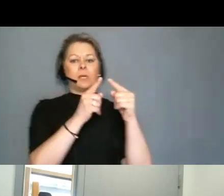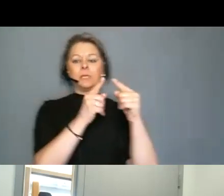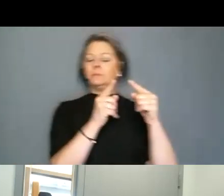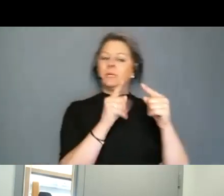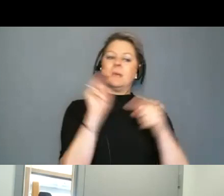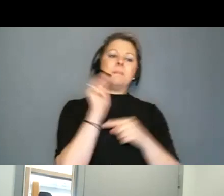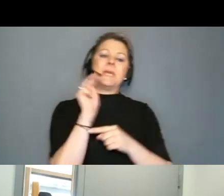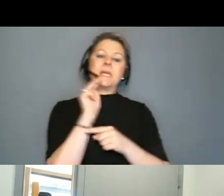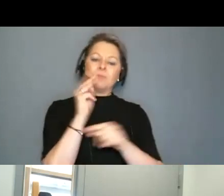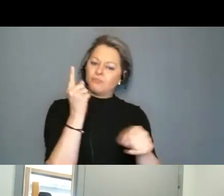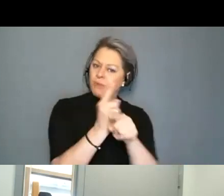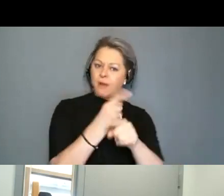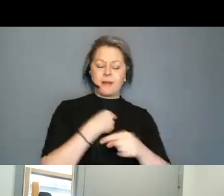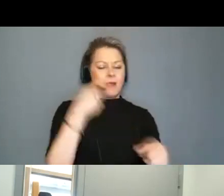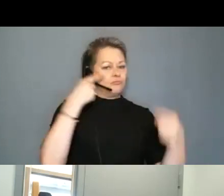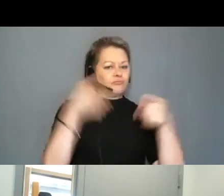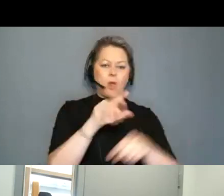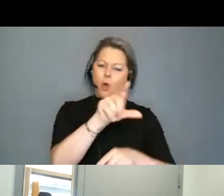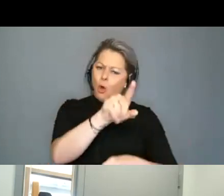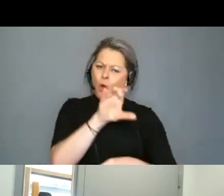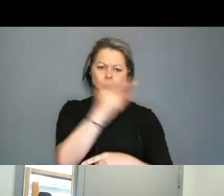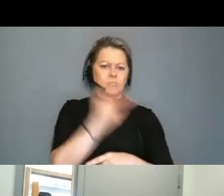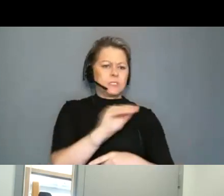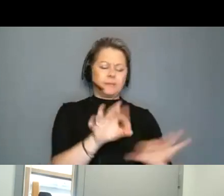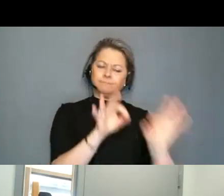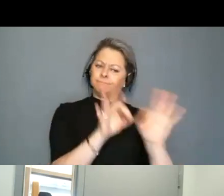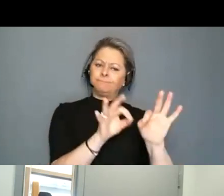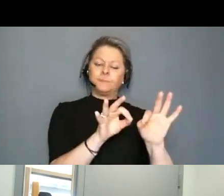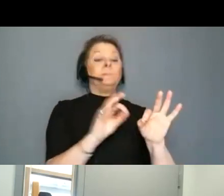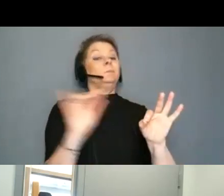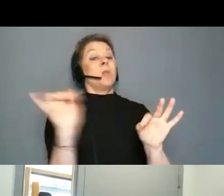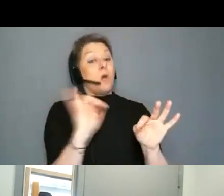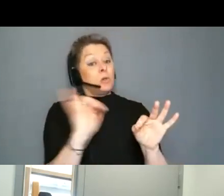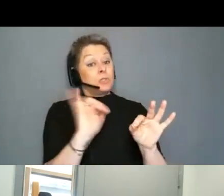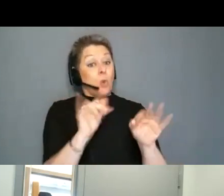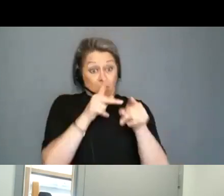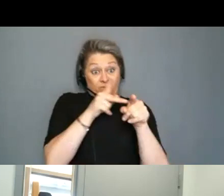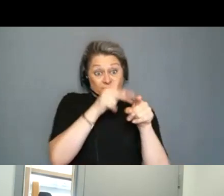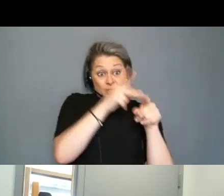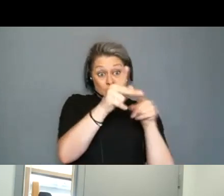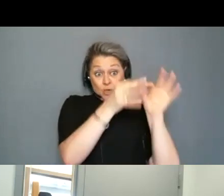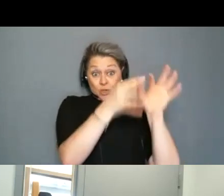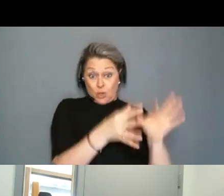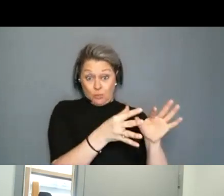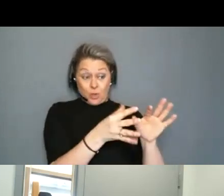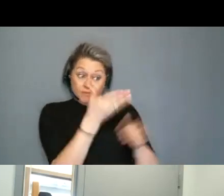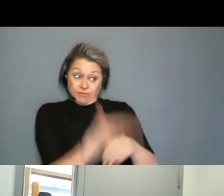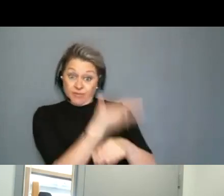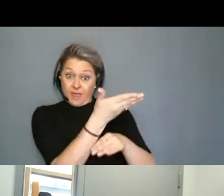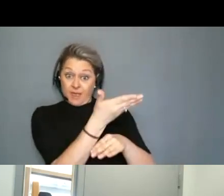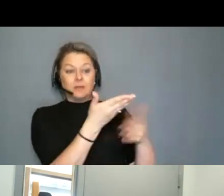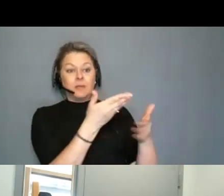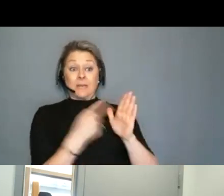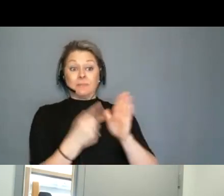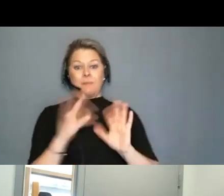I agree 100%. And another important reason to have professional interpretation is that sometimes a